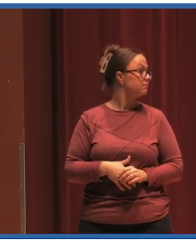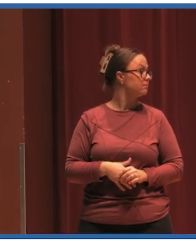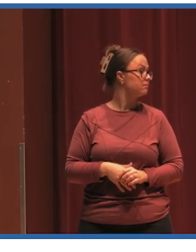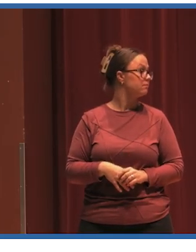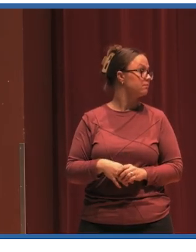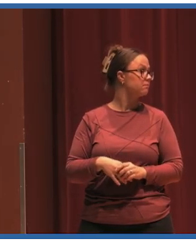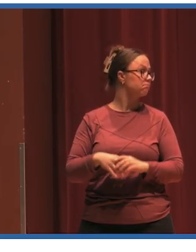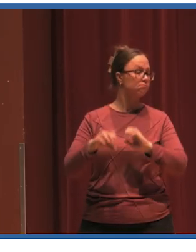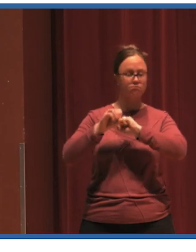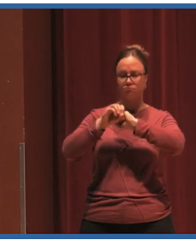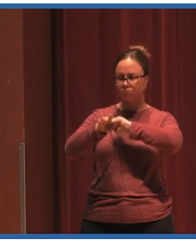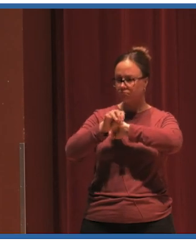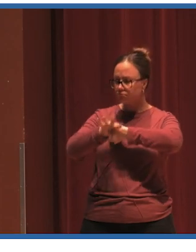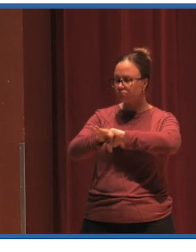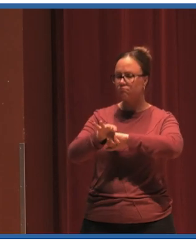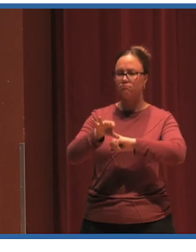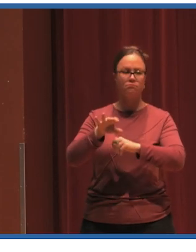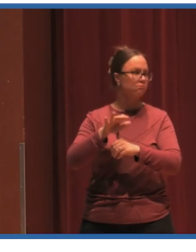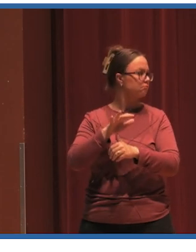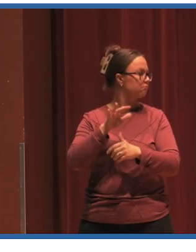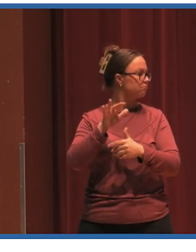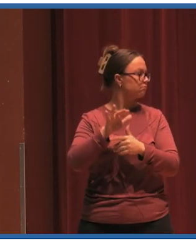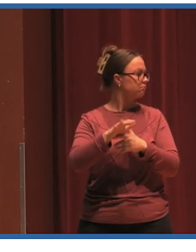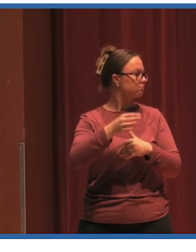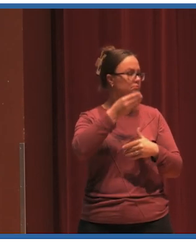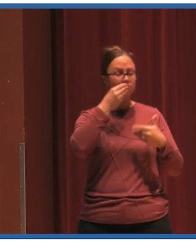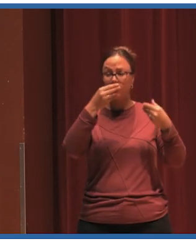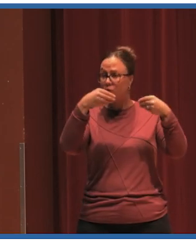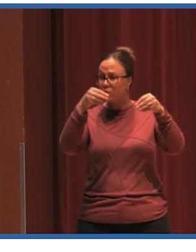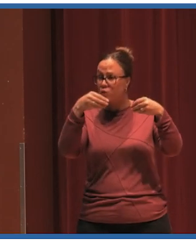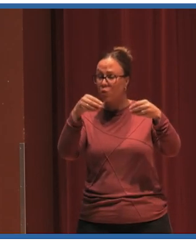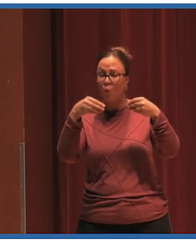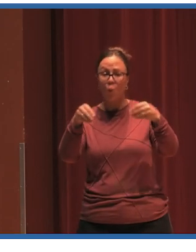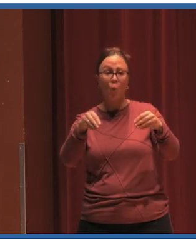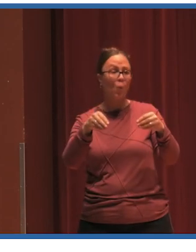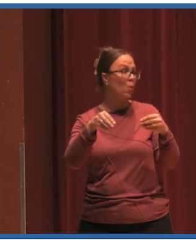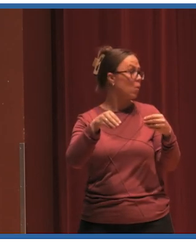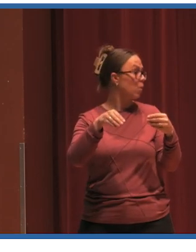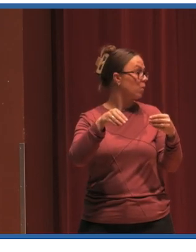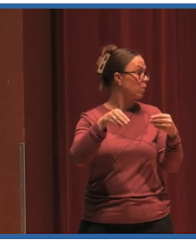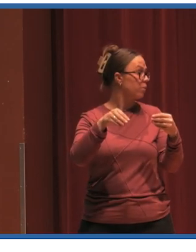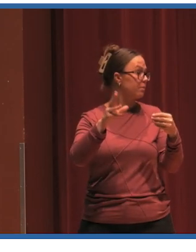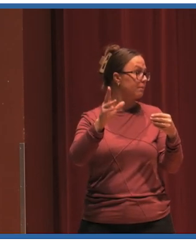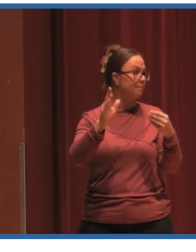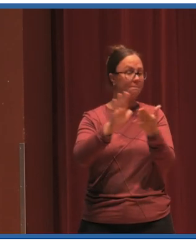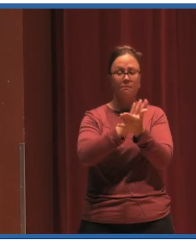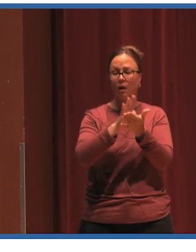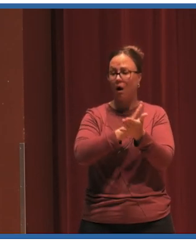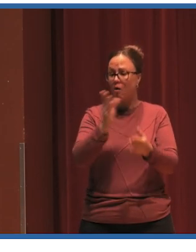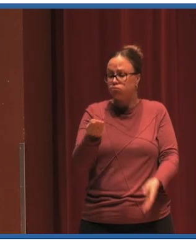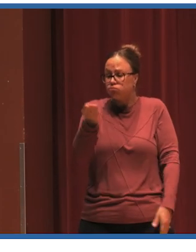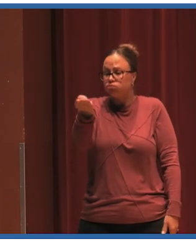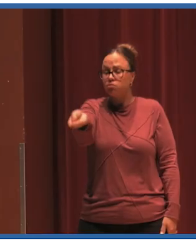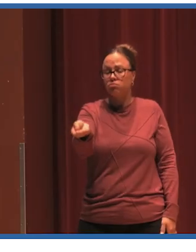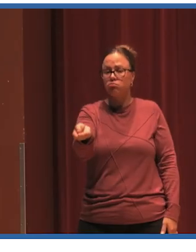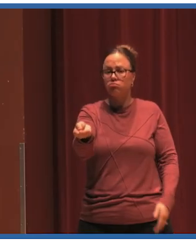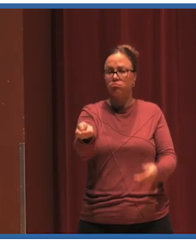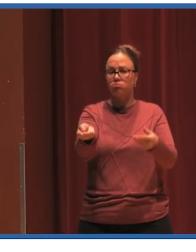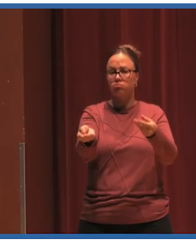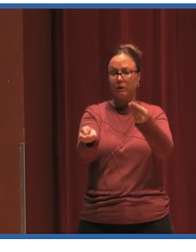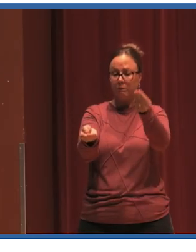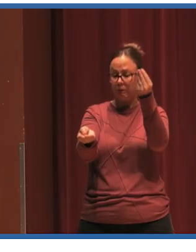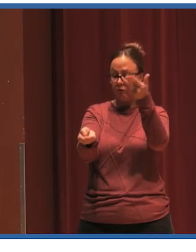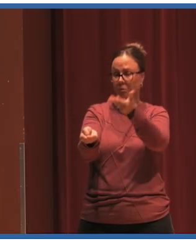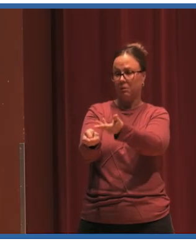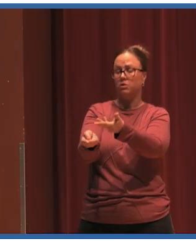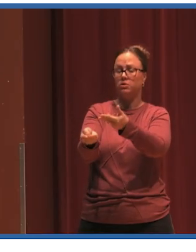Infomercials. Stand in the grocery store as an organization and hand out a flyer that just gives some information